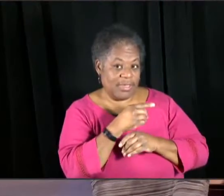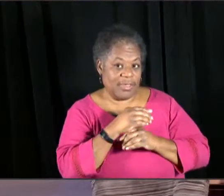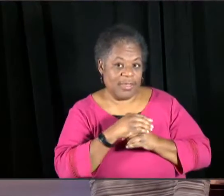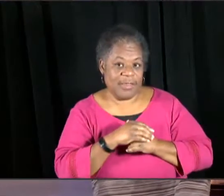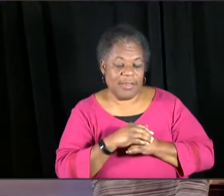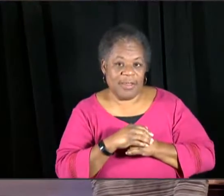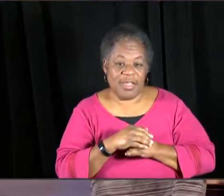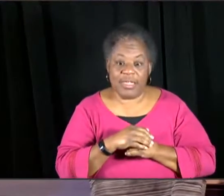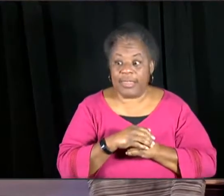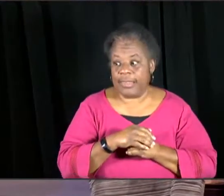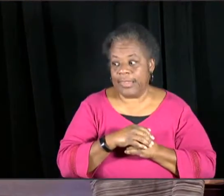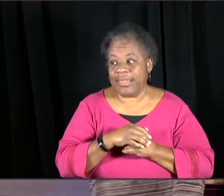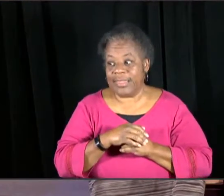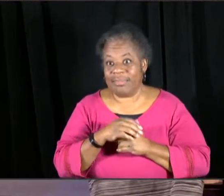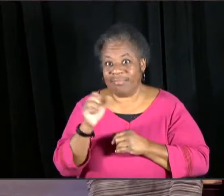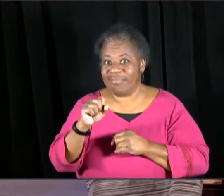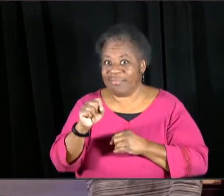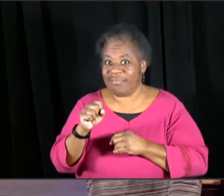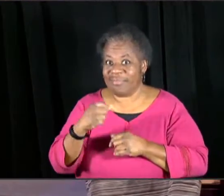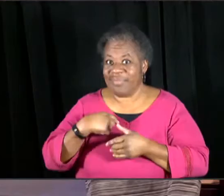And the thing was, I did.